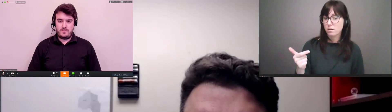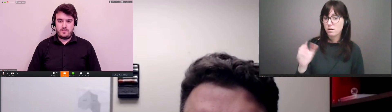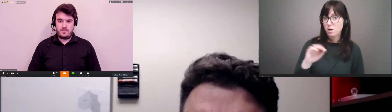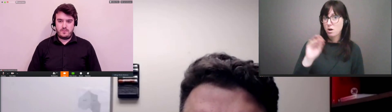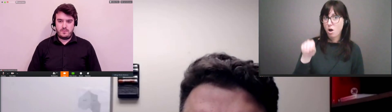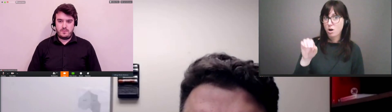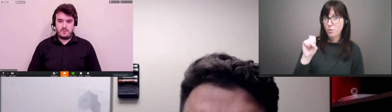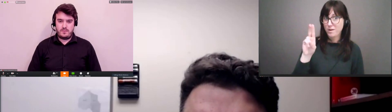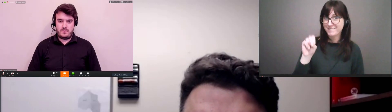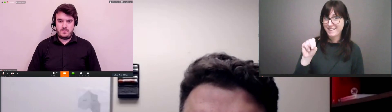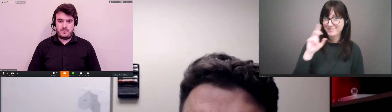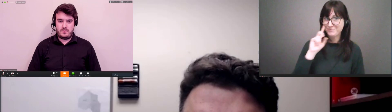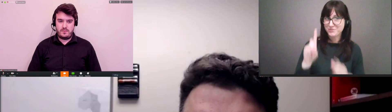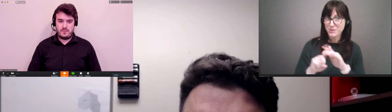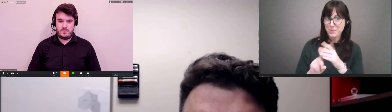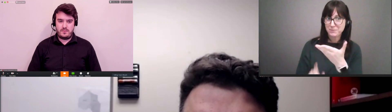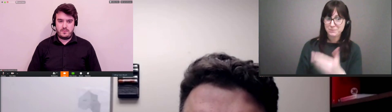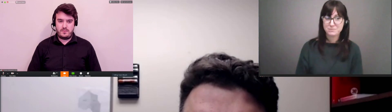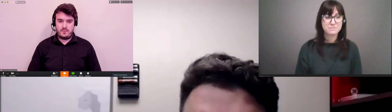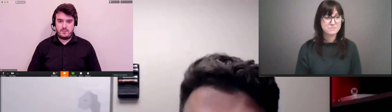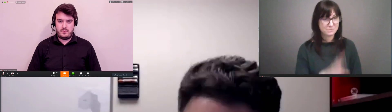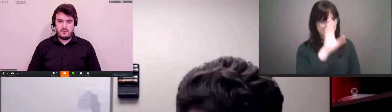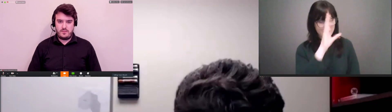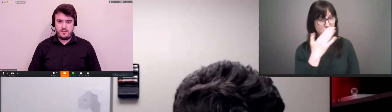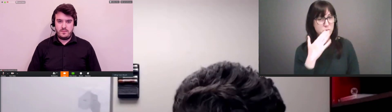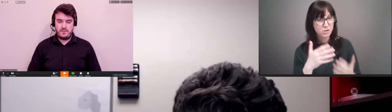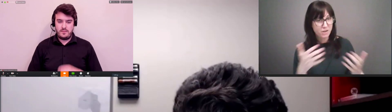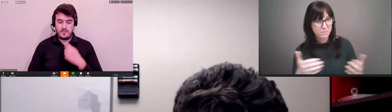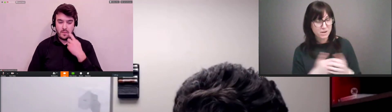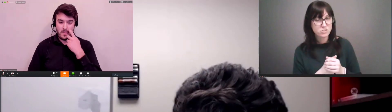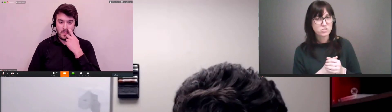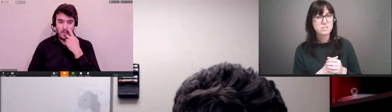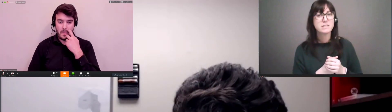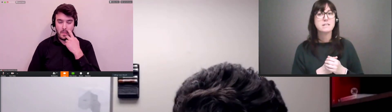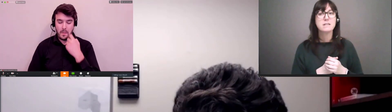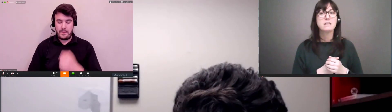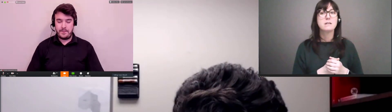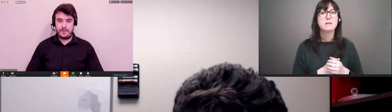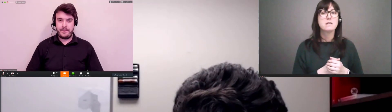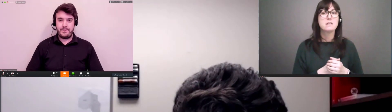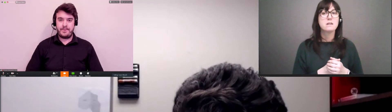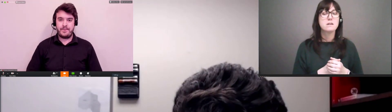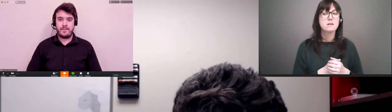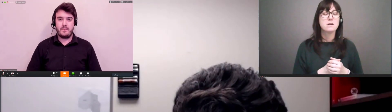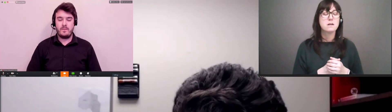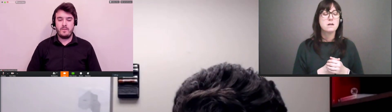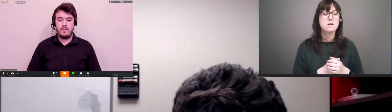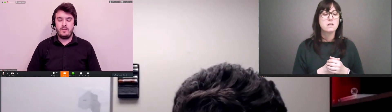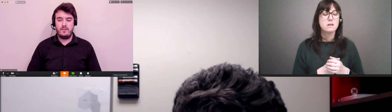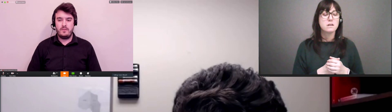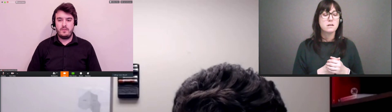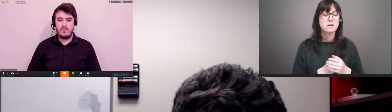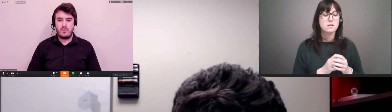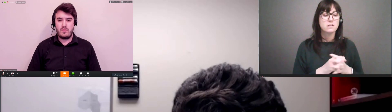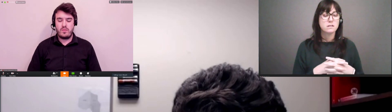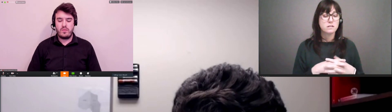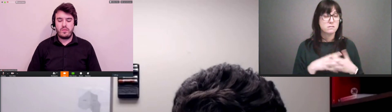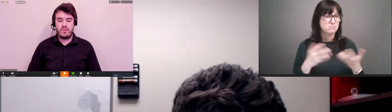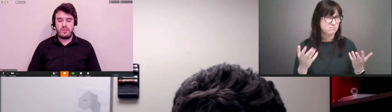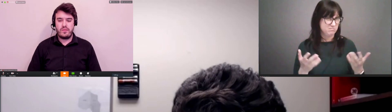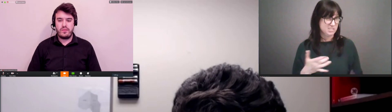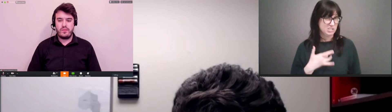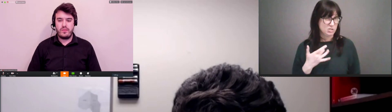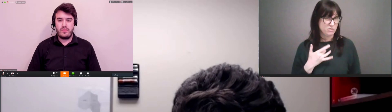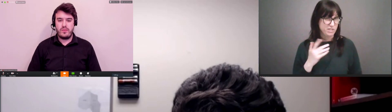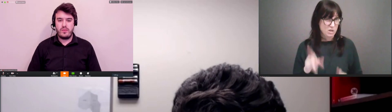Sun now. Thanks so much. I wanted to ask, at what point, if ever, will we be able